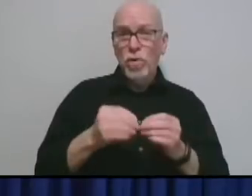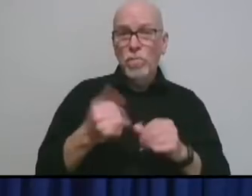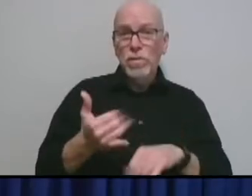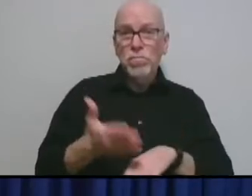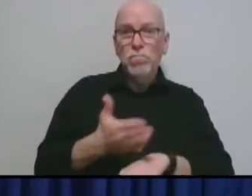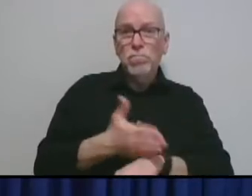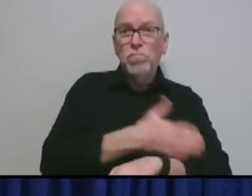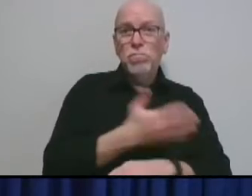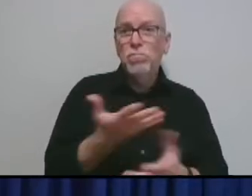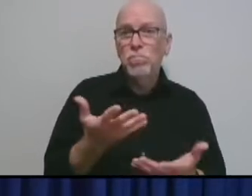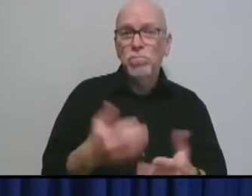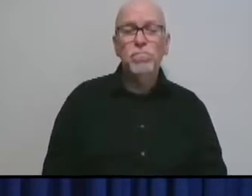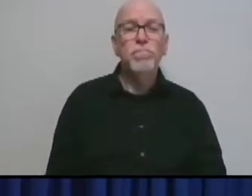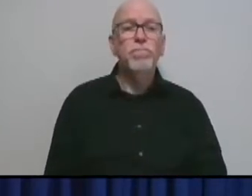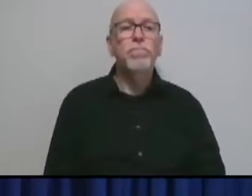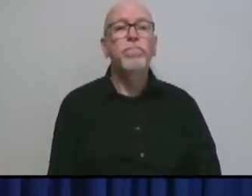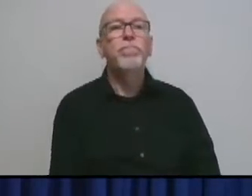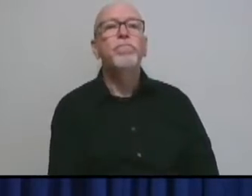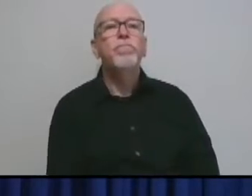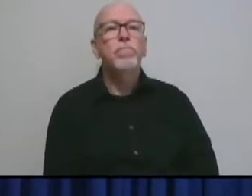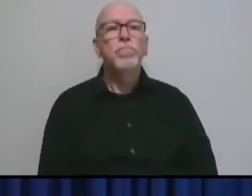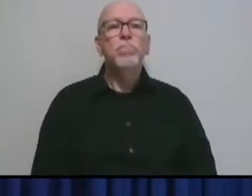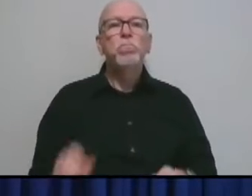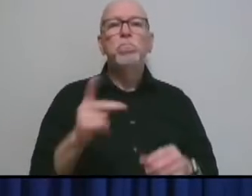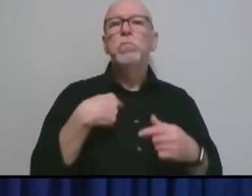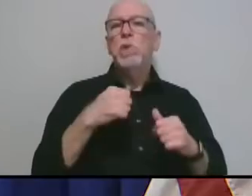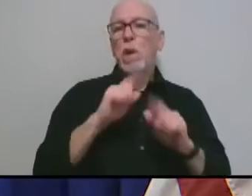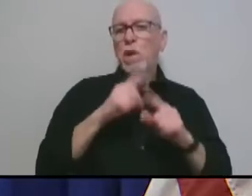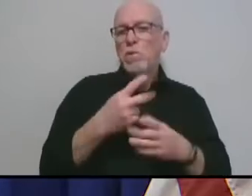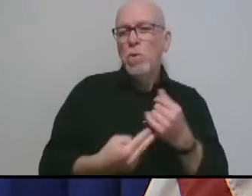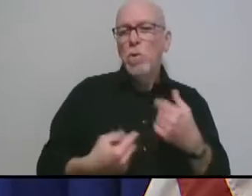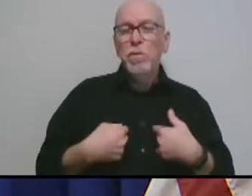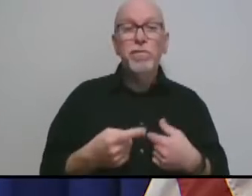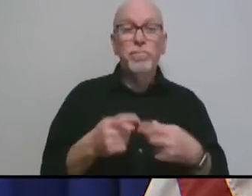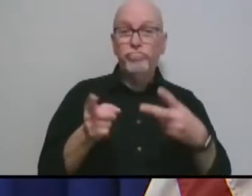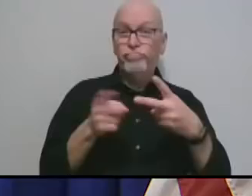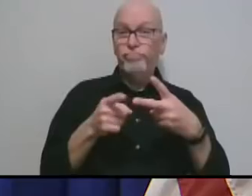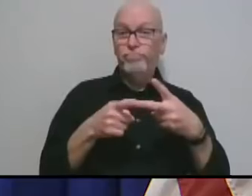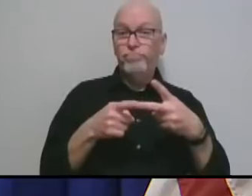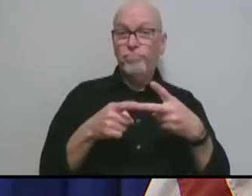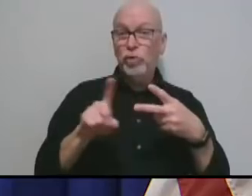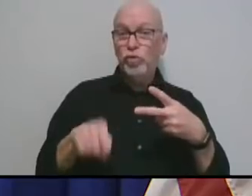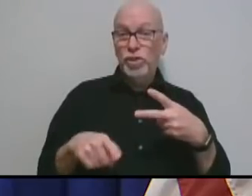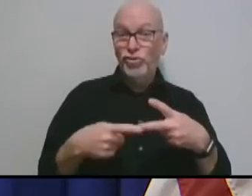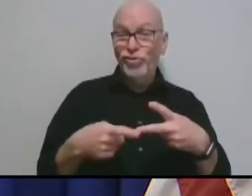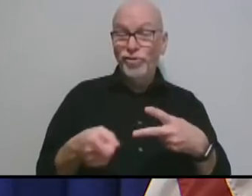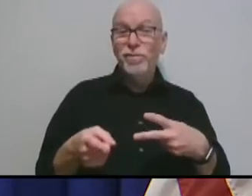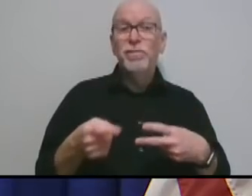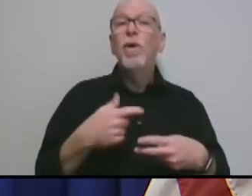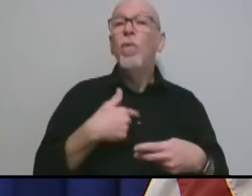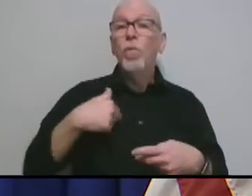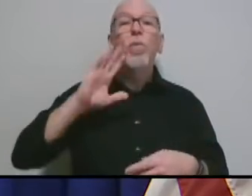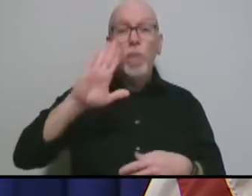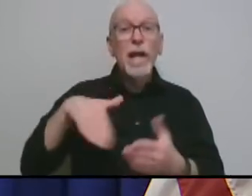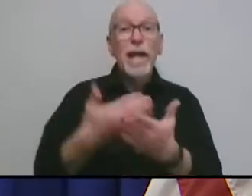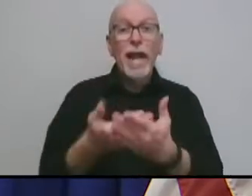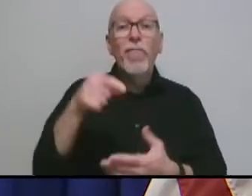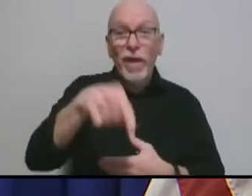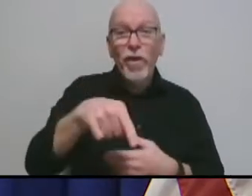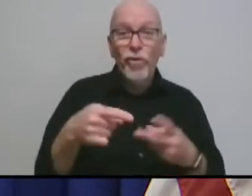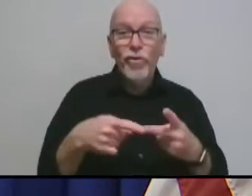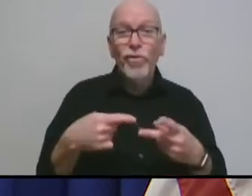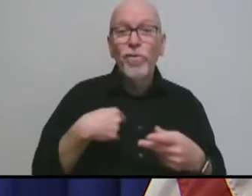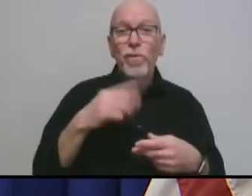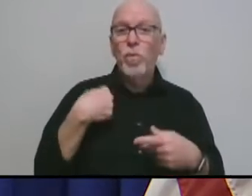positive direction? Yeah, I'll take both of them. Number two, or your second question is, we'll get there. We look at